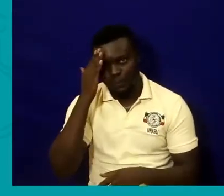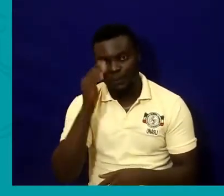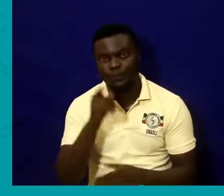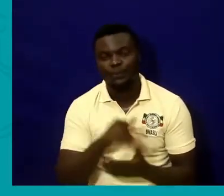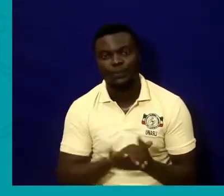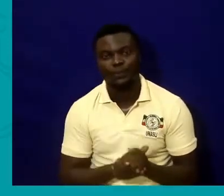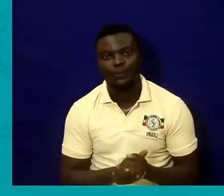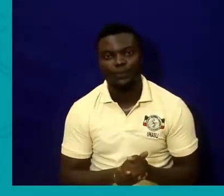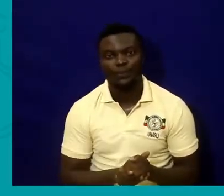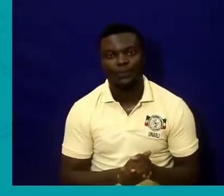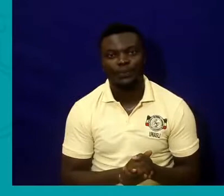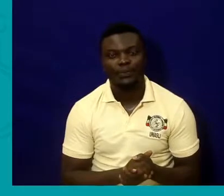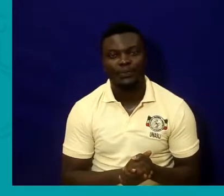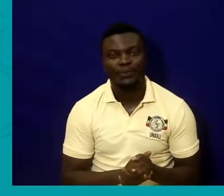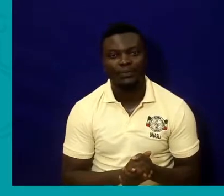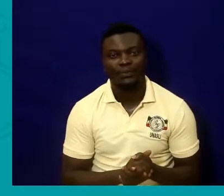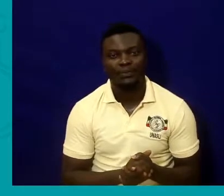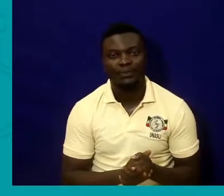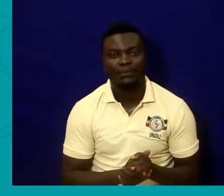that we know.